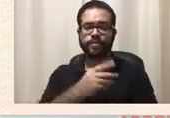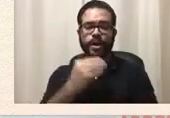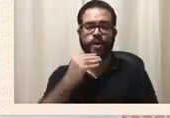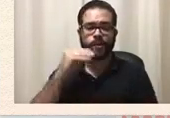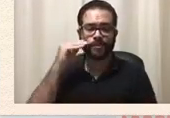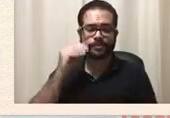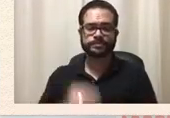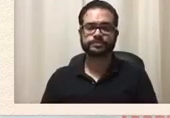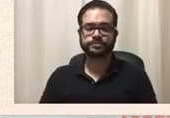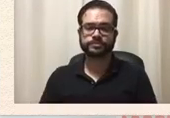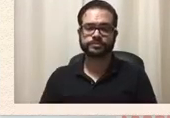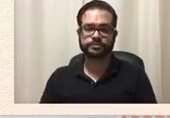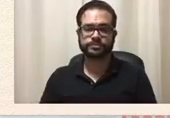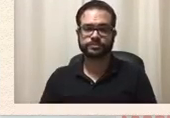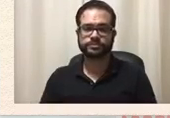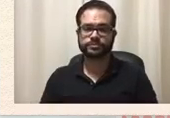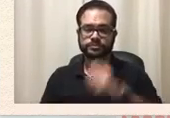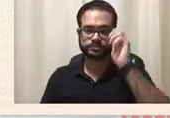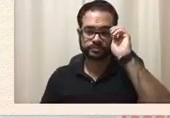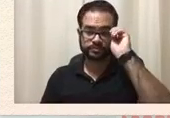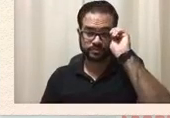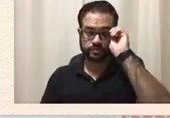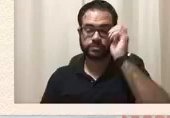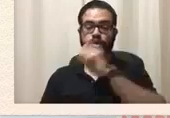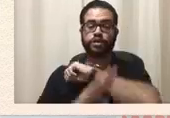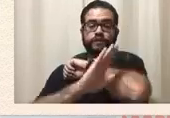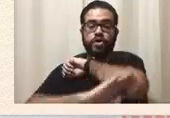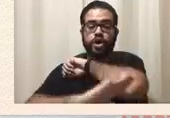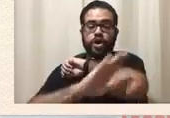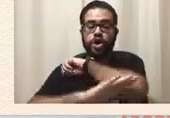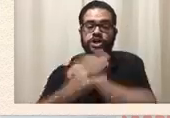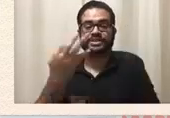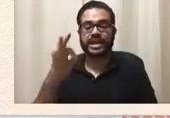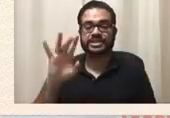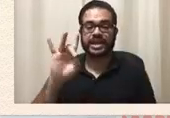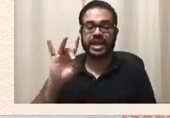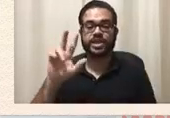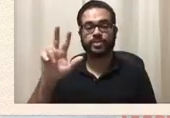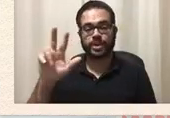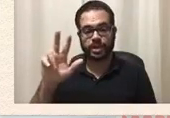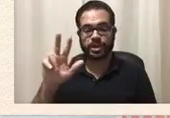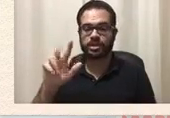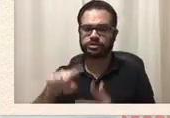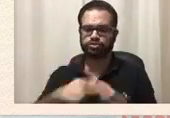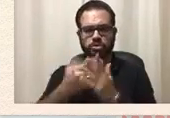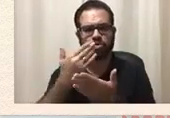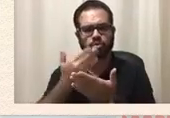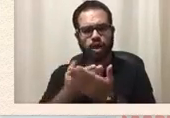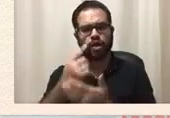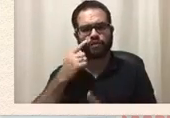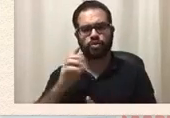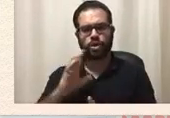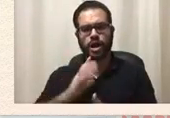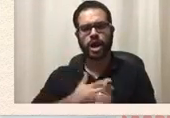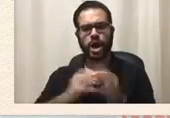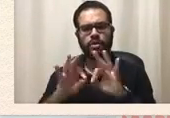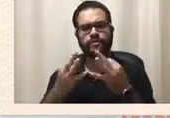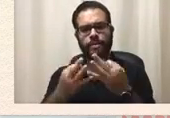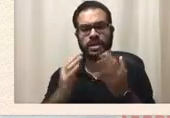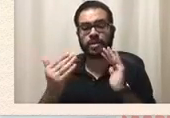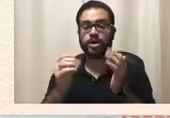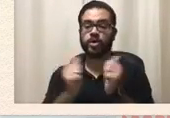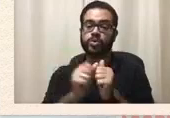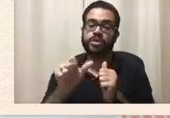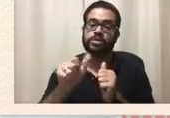The fall of 1983 began well for the Harding family compared to the previous years.